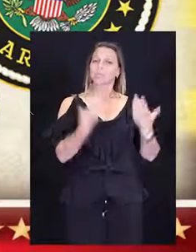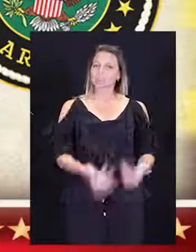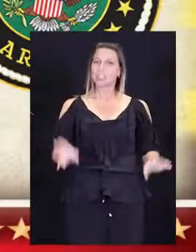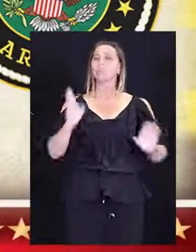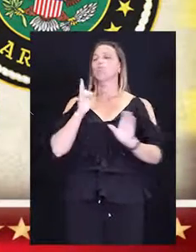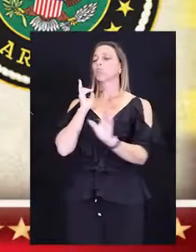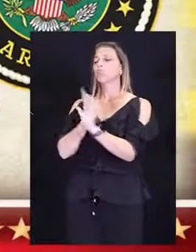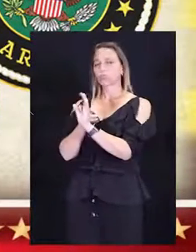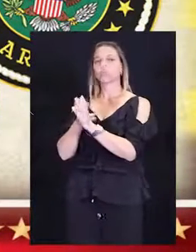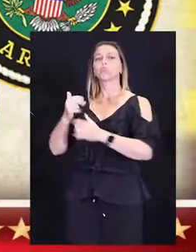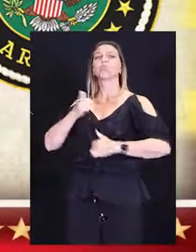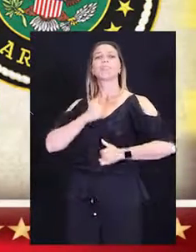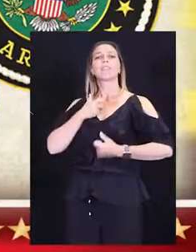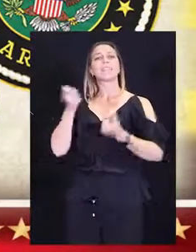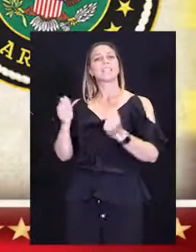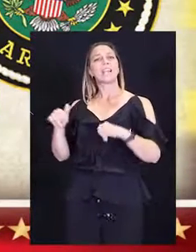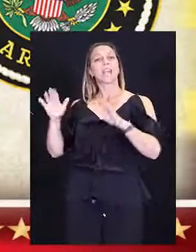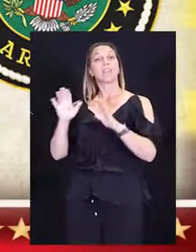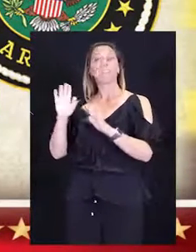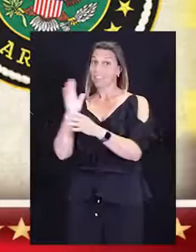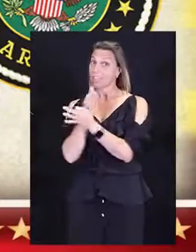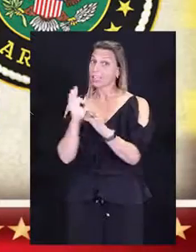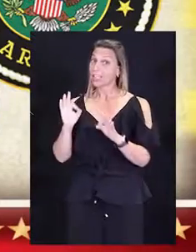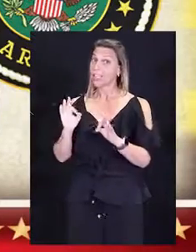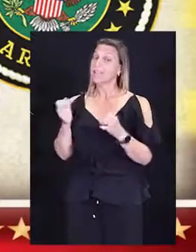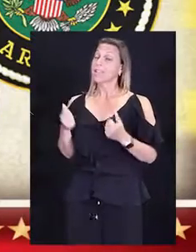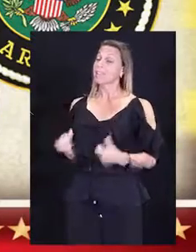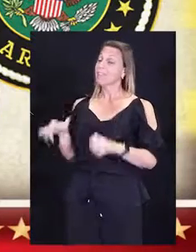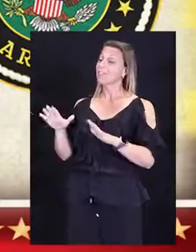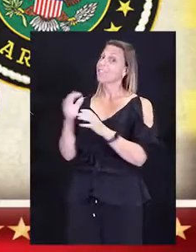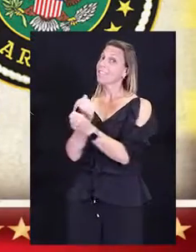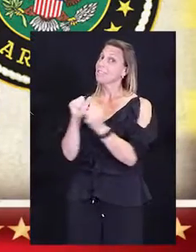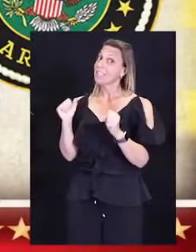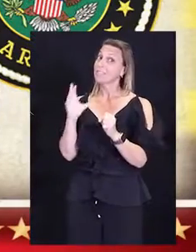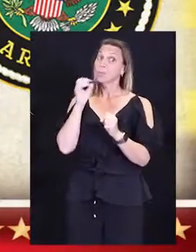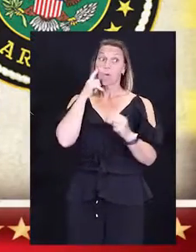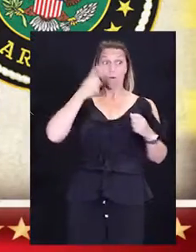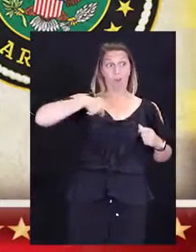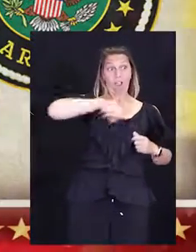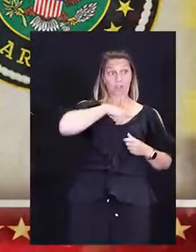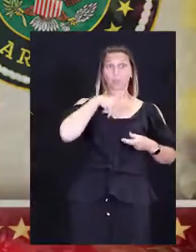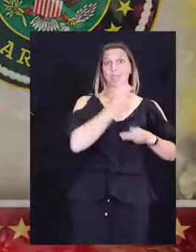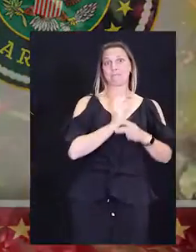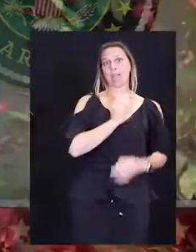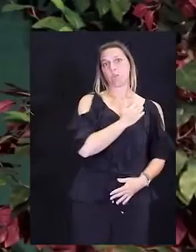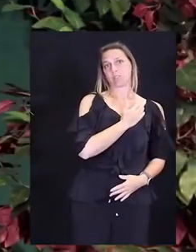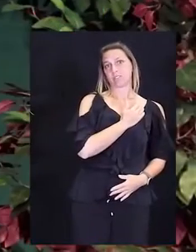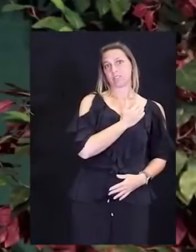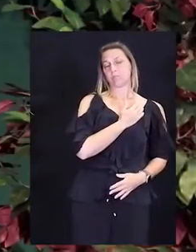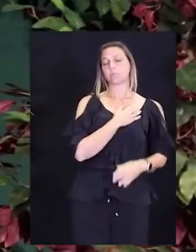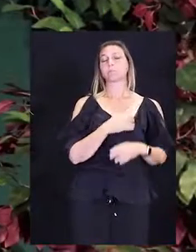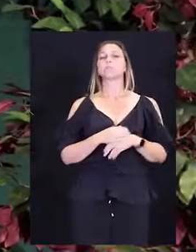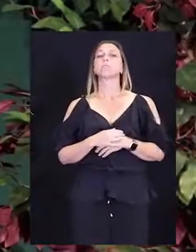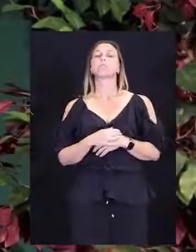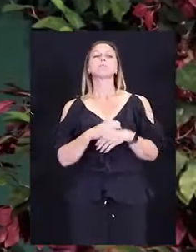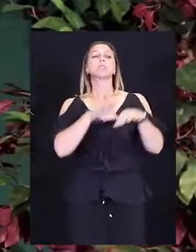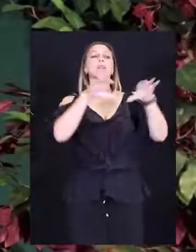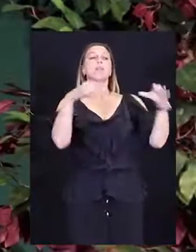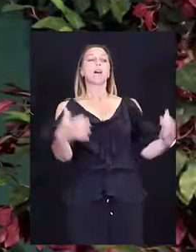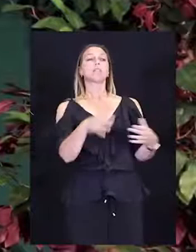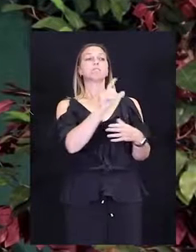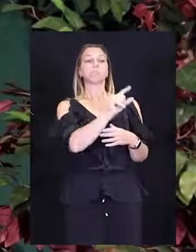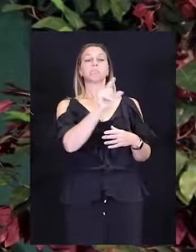themselves to serving our nation and sacrificed their freedom and safety so we can keep ours. While the class of 2020